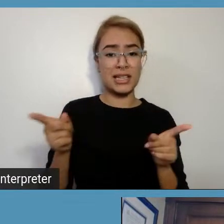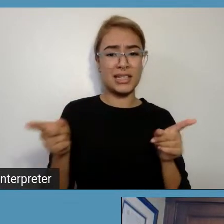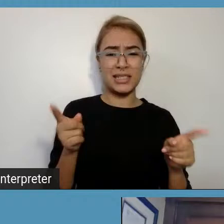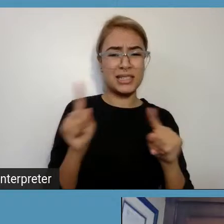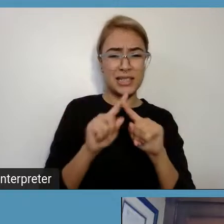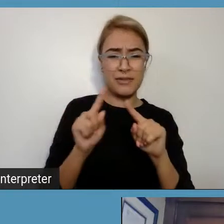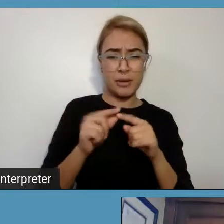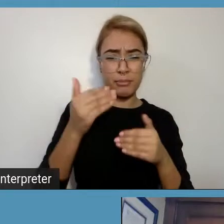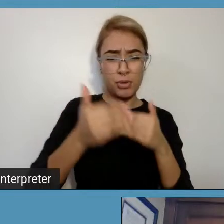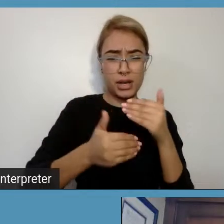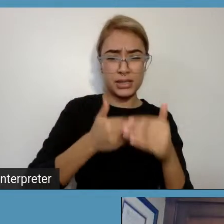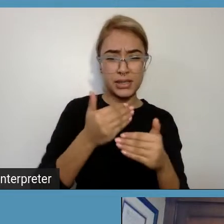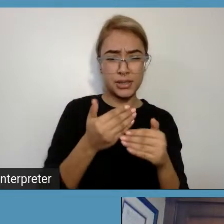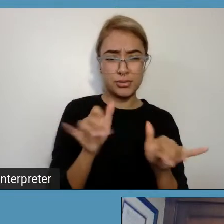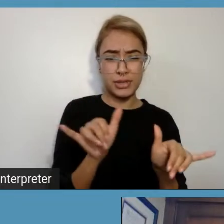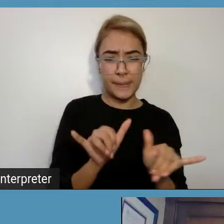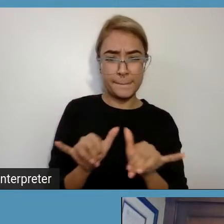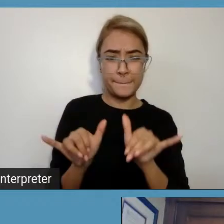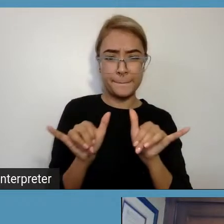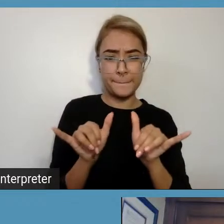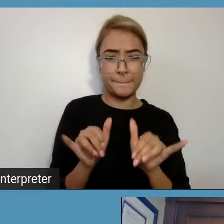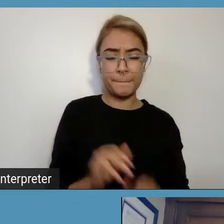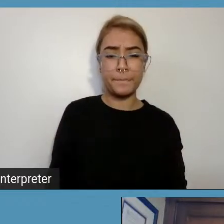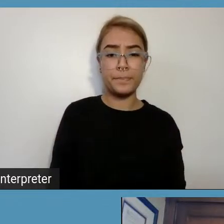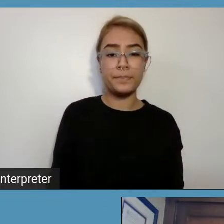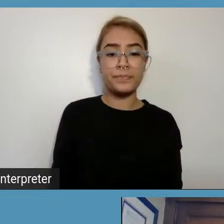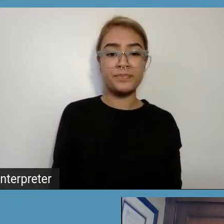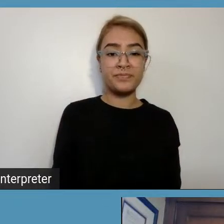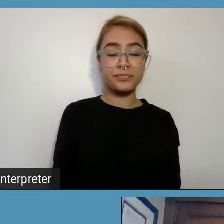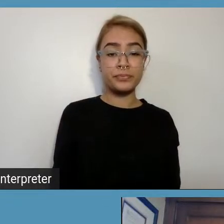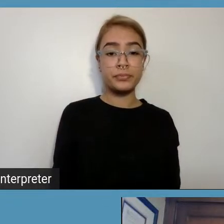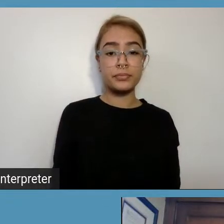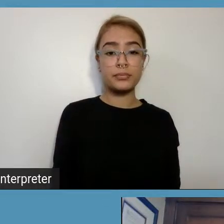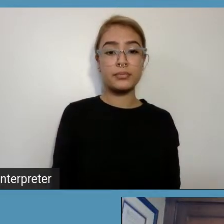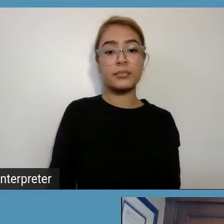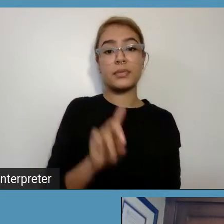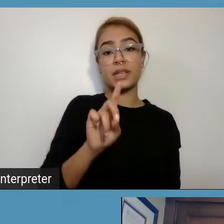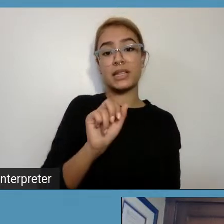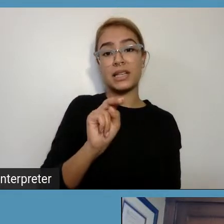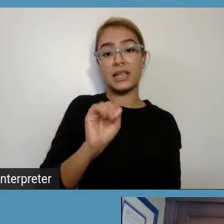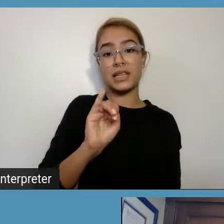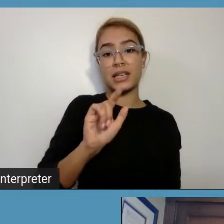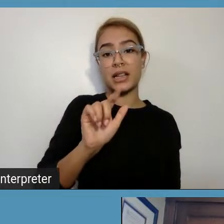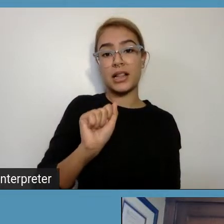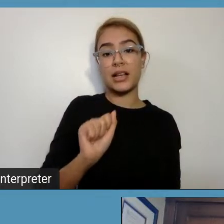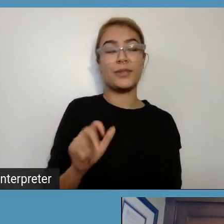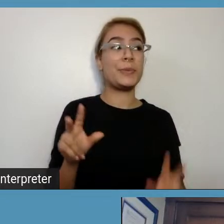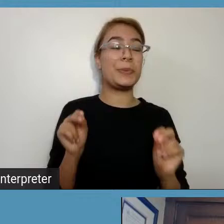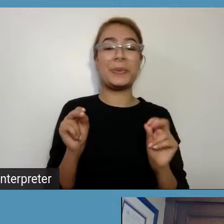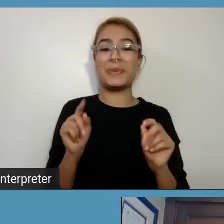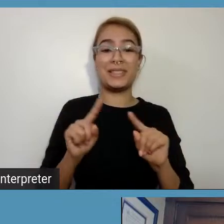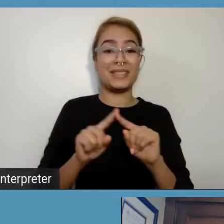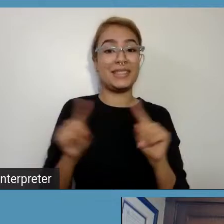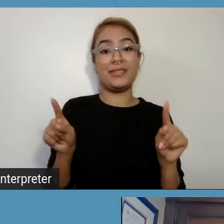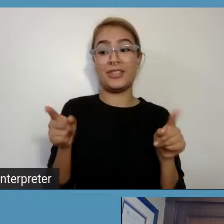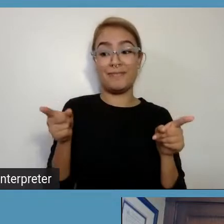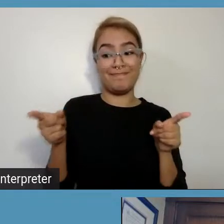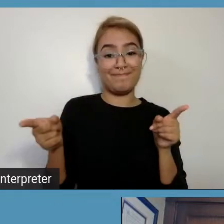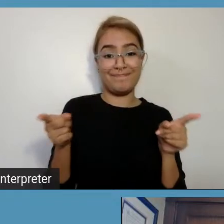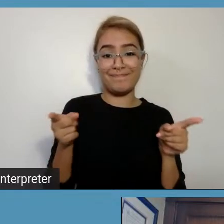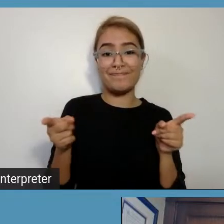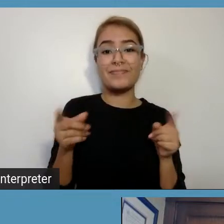fit into the same project management? No, it's very different.